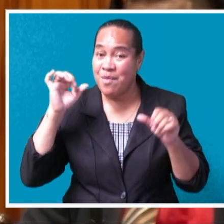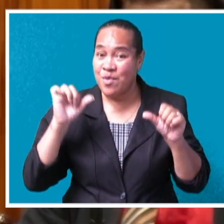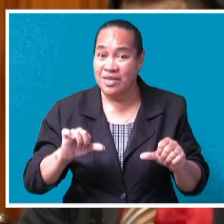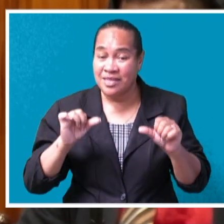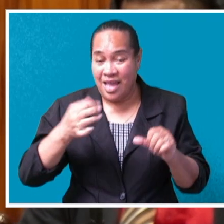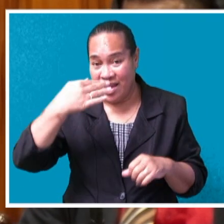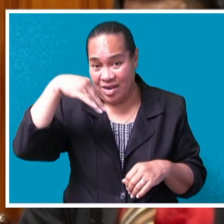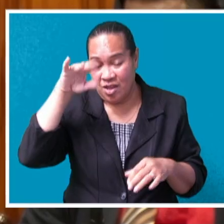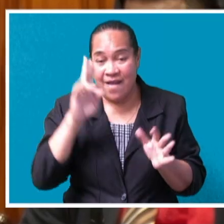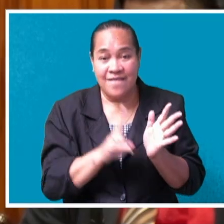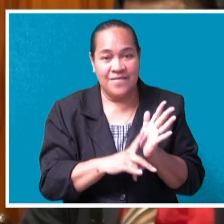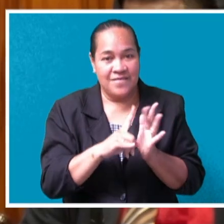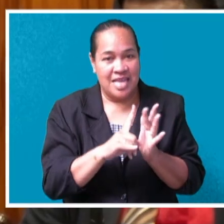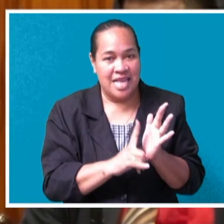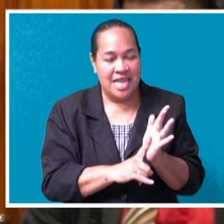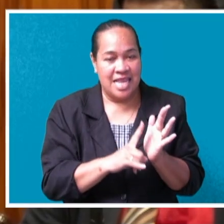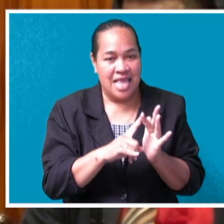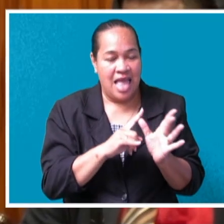Ratu William Katunivere,